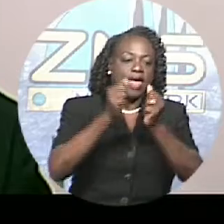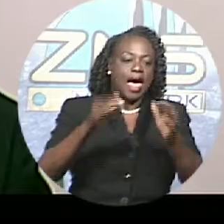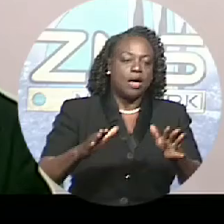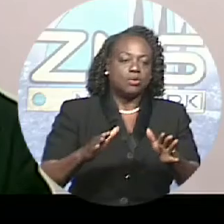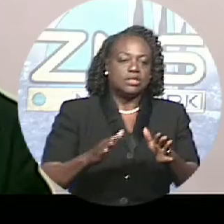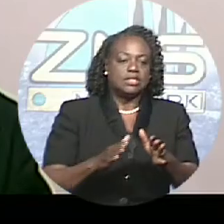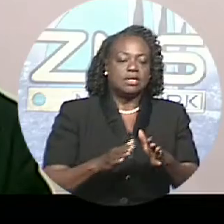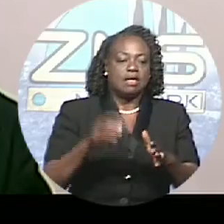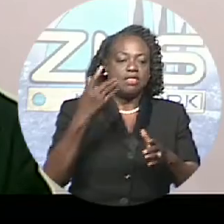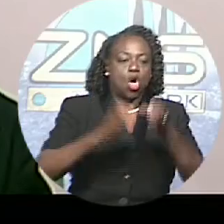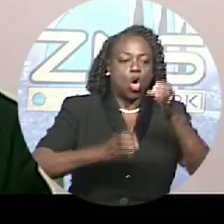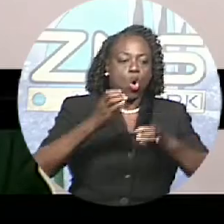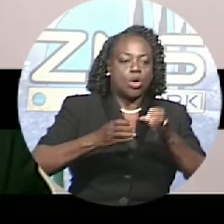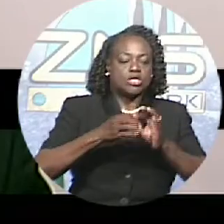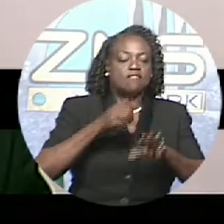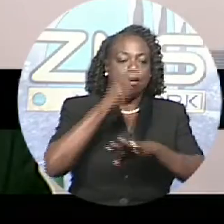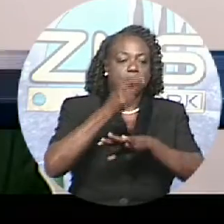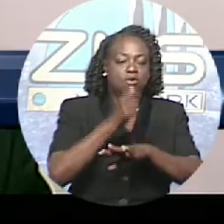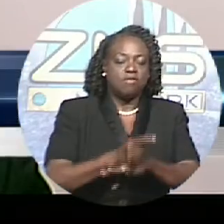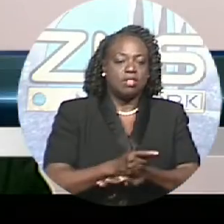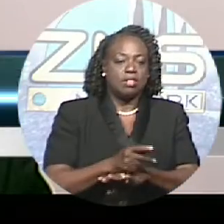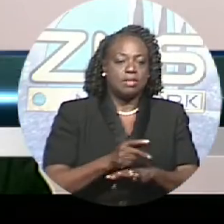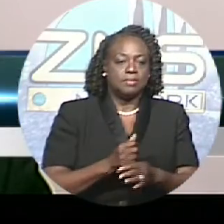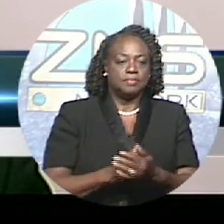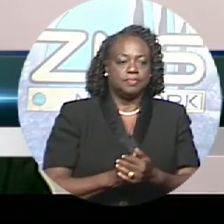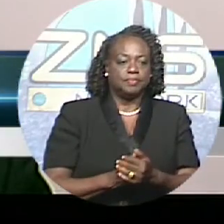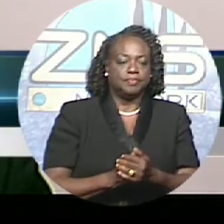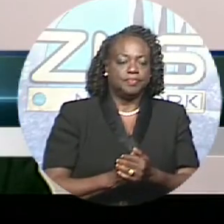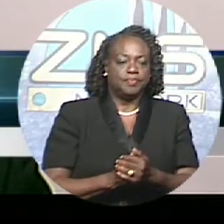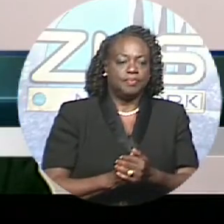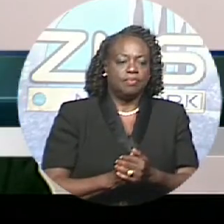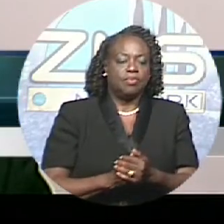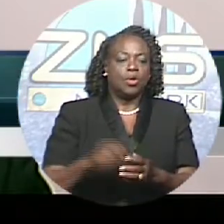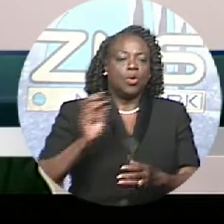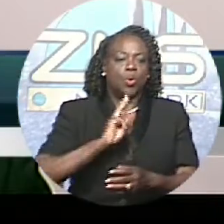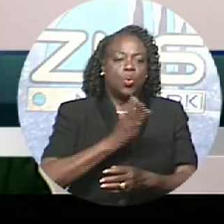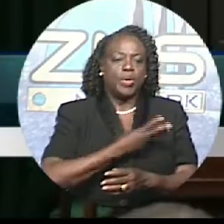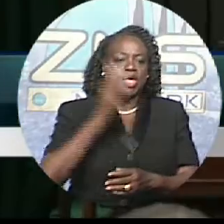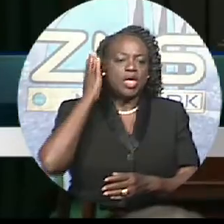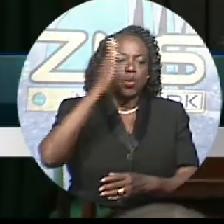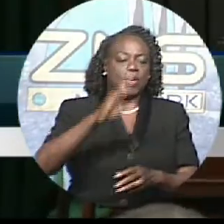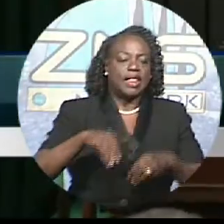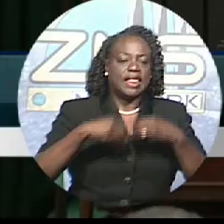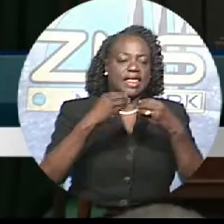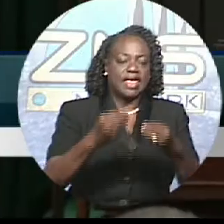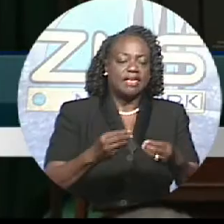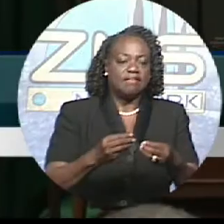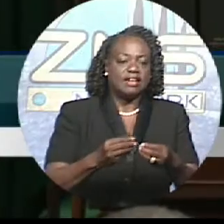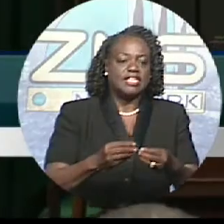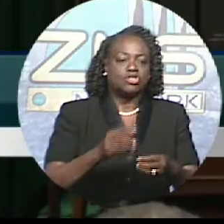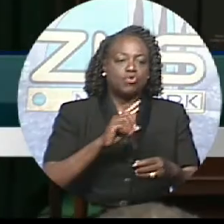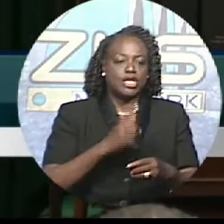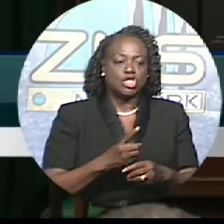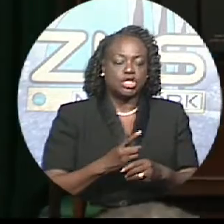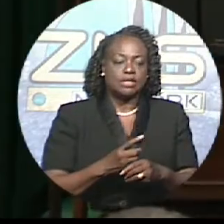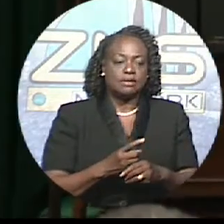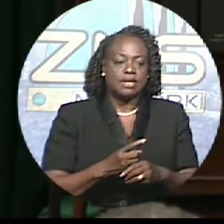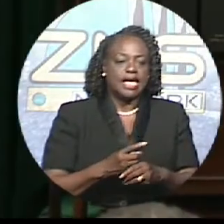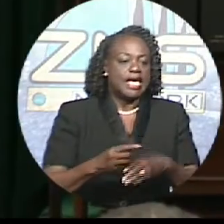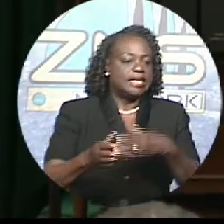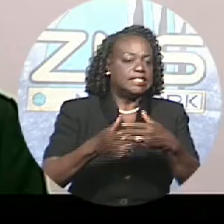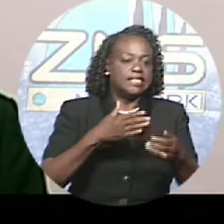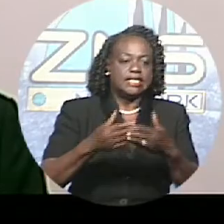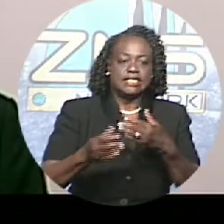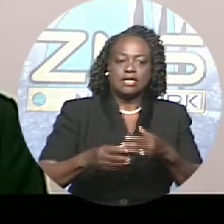But the approach that's been used in other parts of the world is simply to say, we will give a discretion to judges. And it doesn't cost